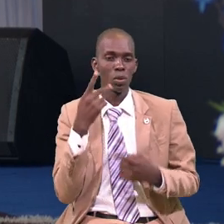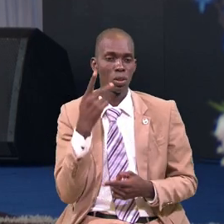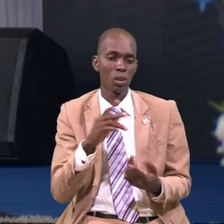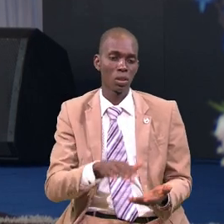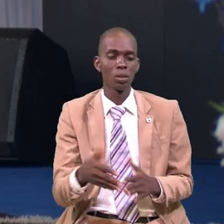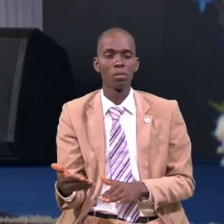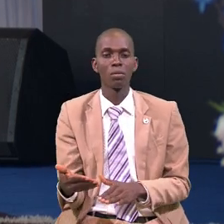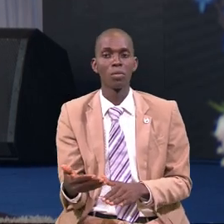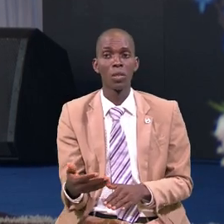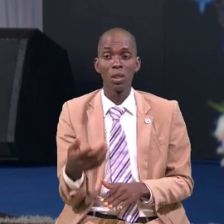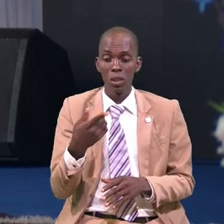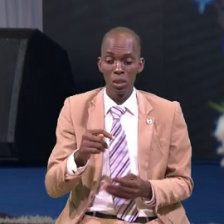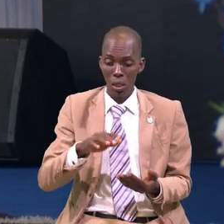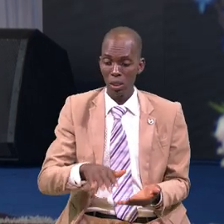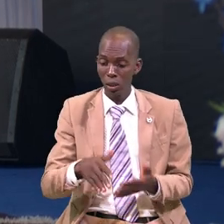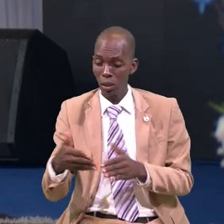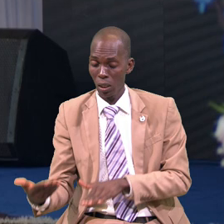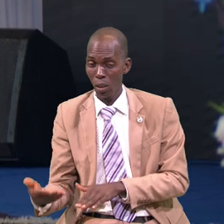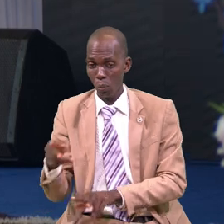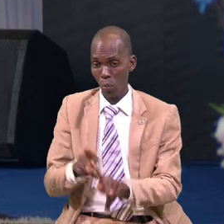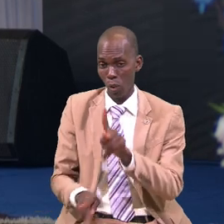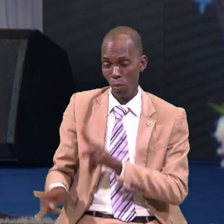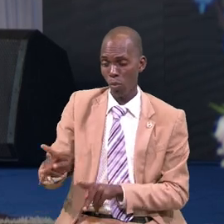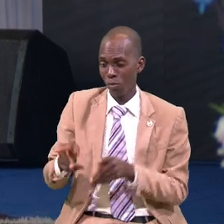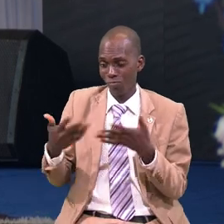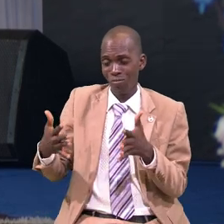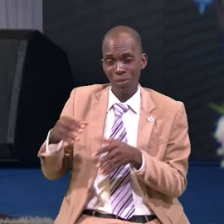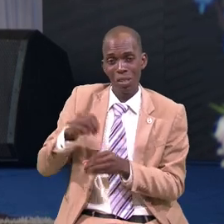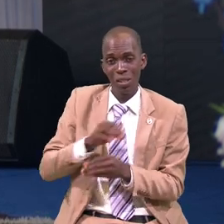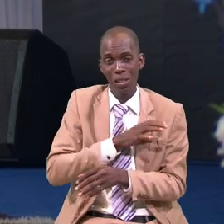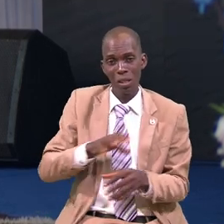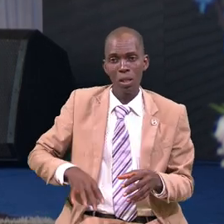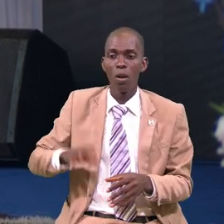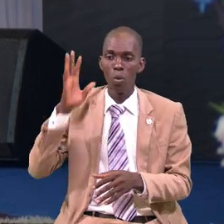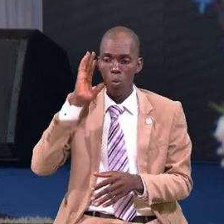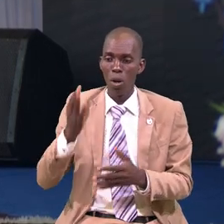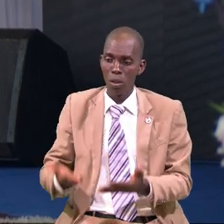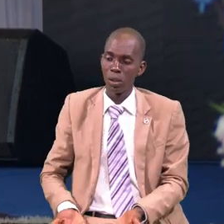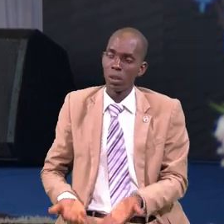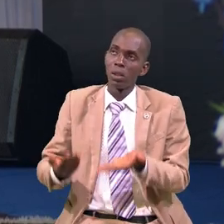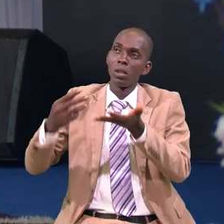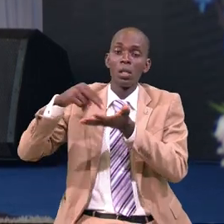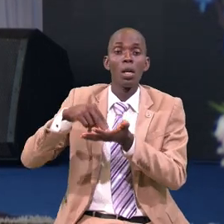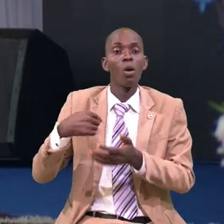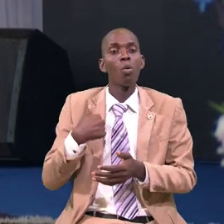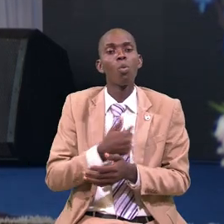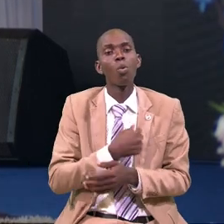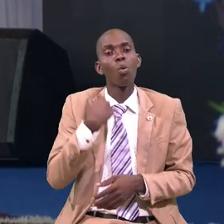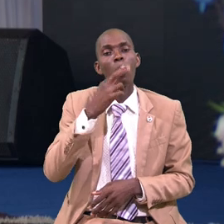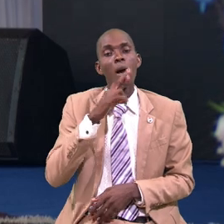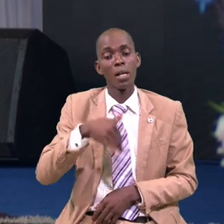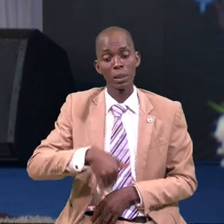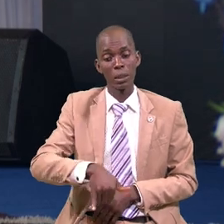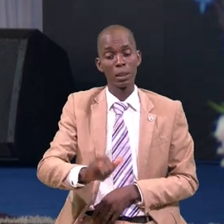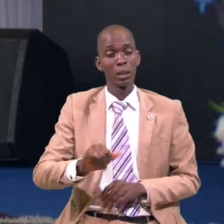The dead in Christ will rise. And we which are alive and remain will be caught